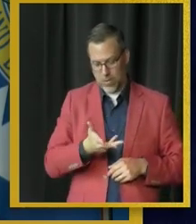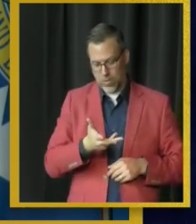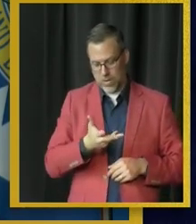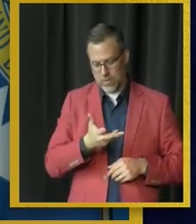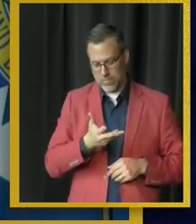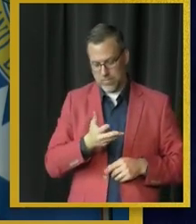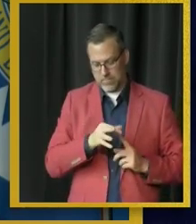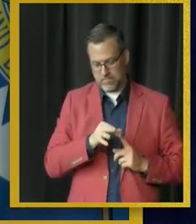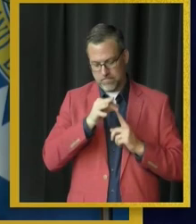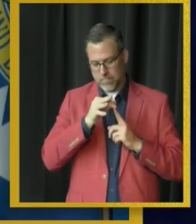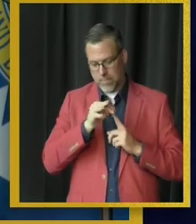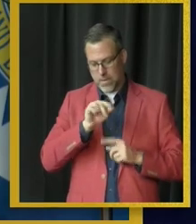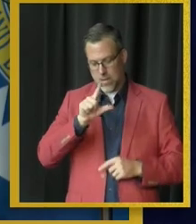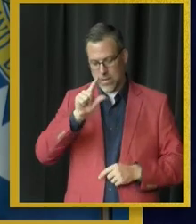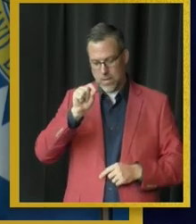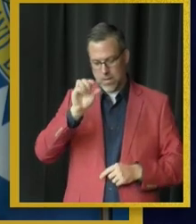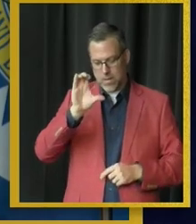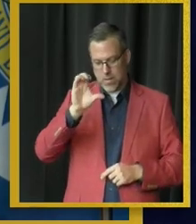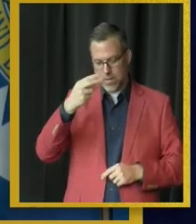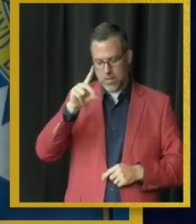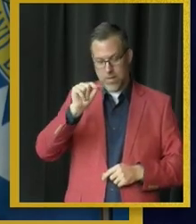Laureate, Lachlan Cook.